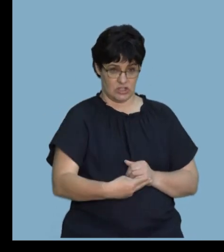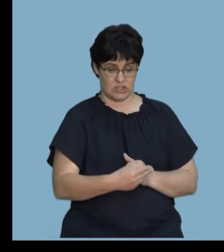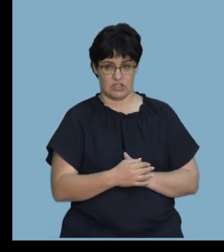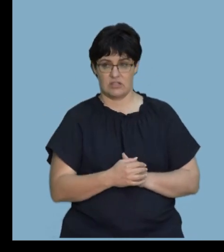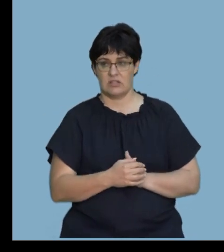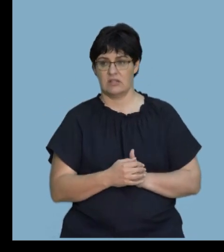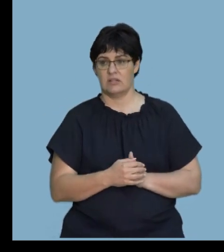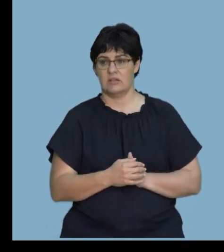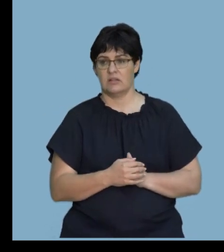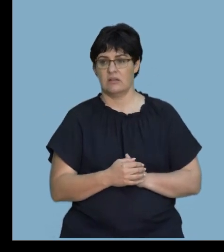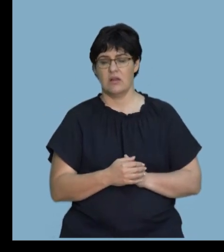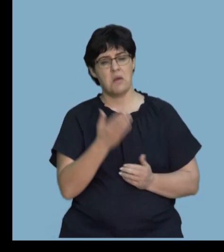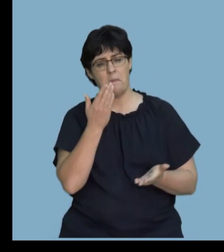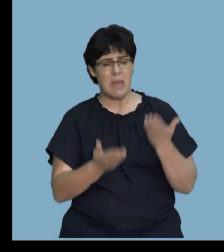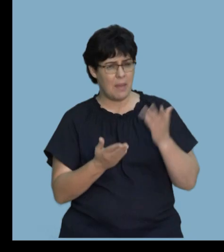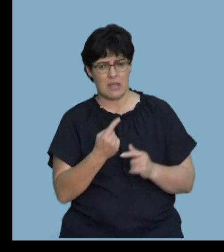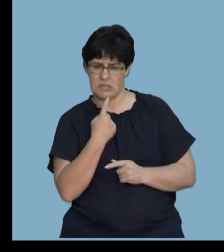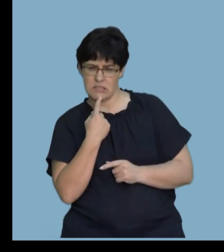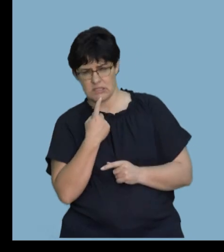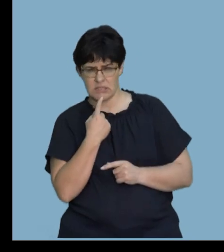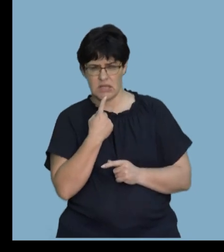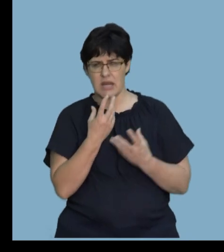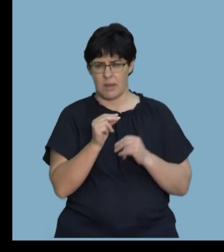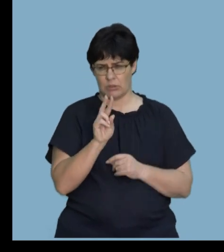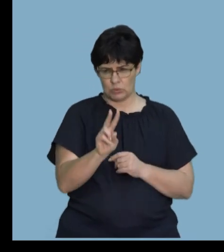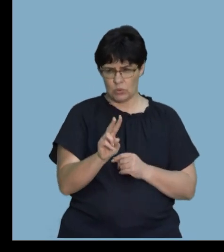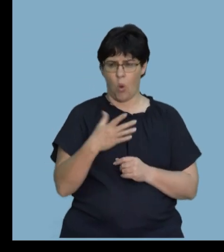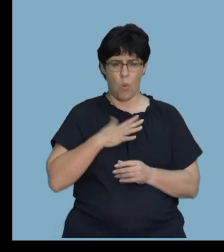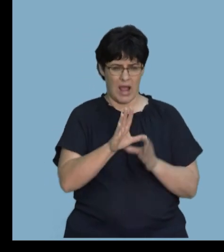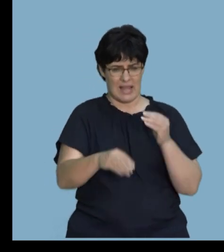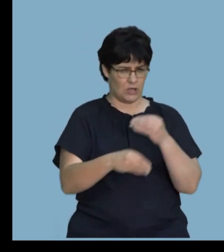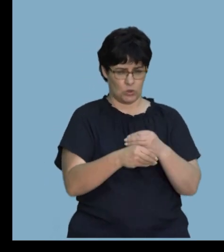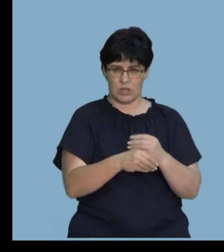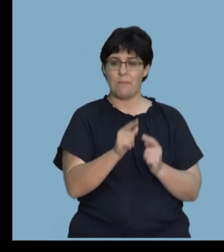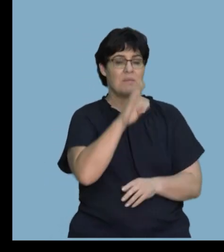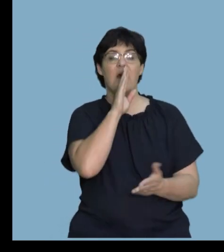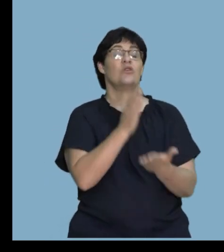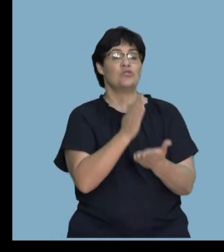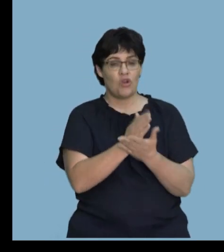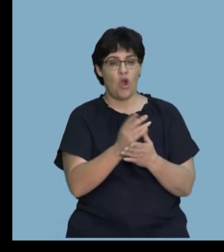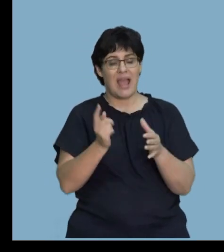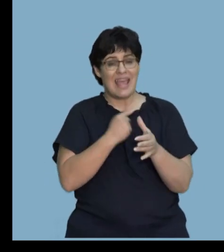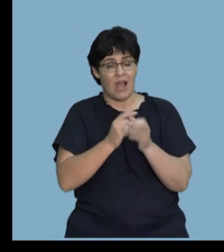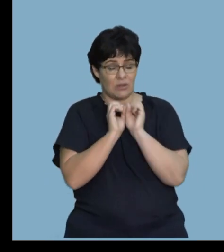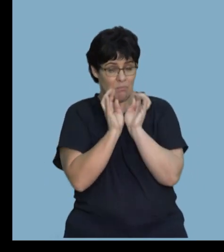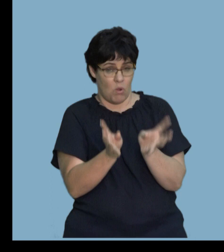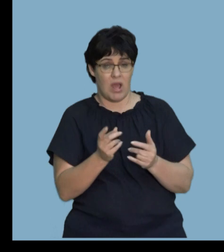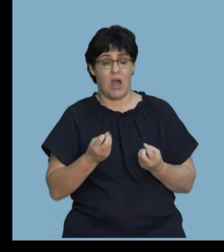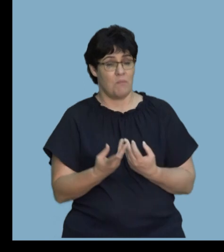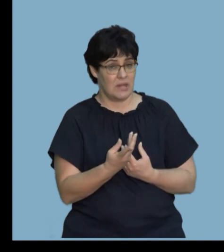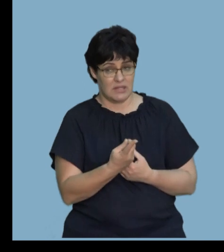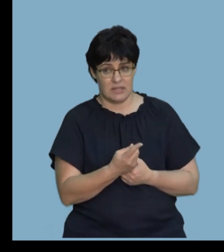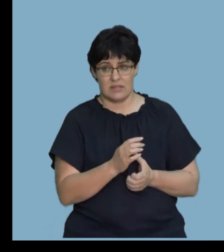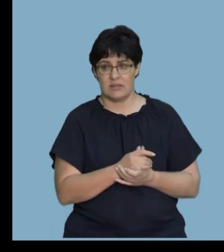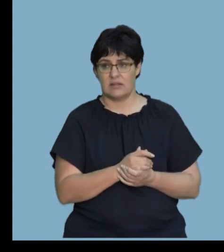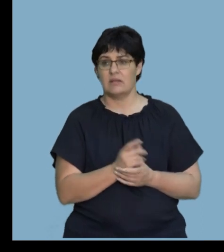have. You may be tempted on carbon atom number 2 to include, but make sure that you count the number of bonds, okay? And then